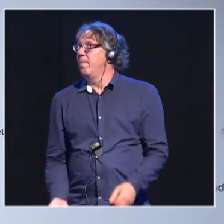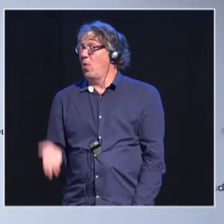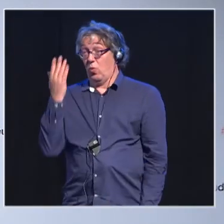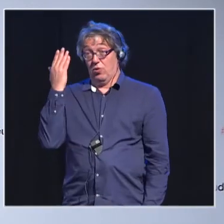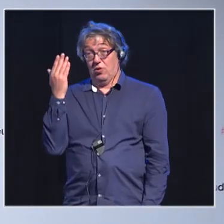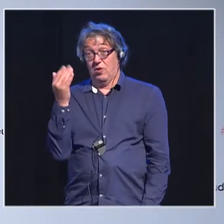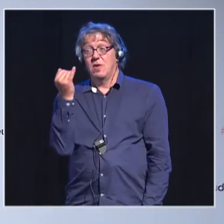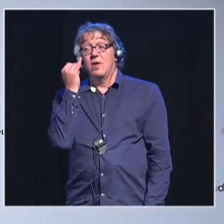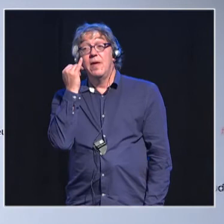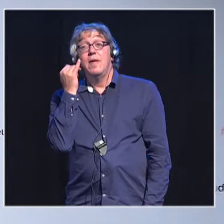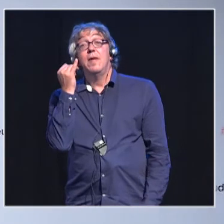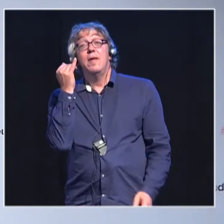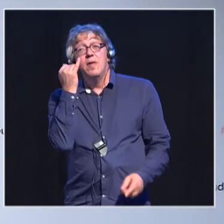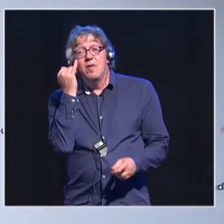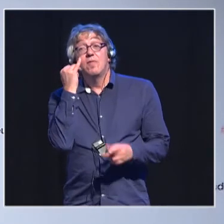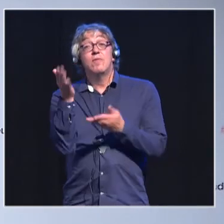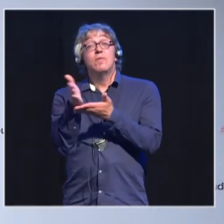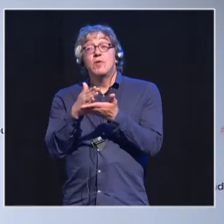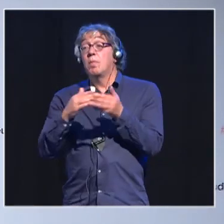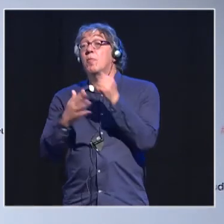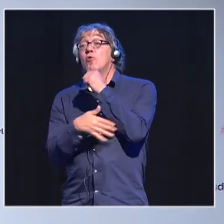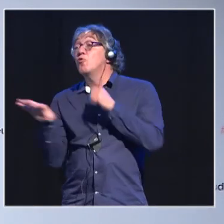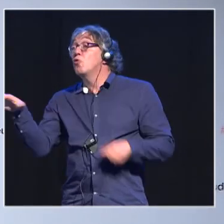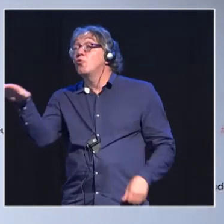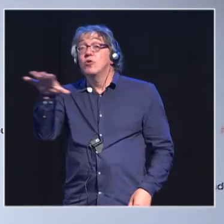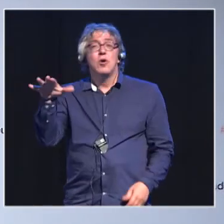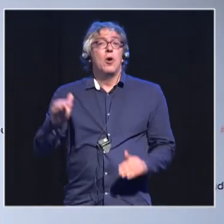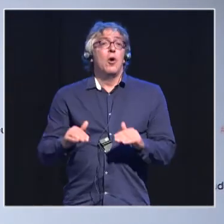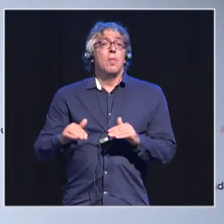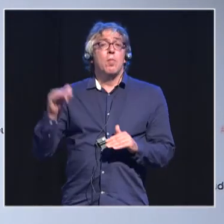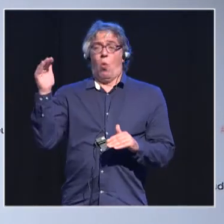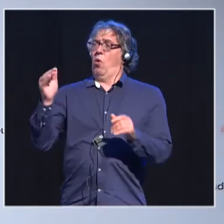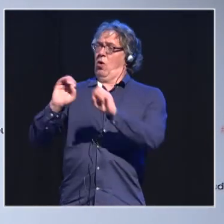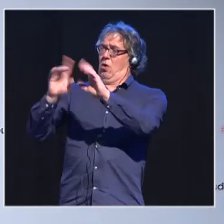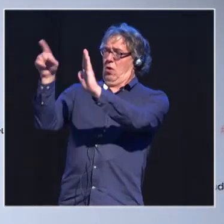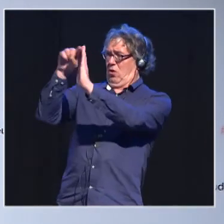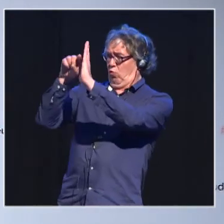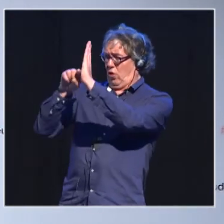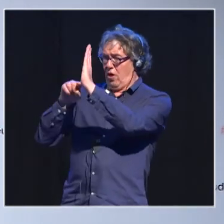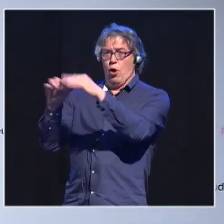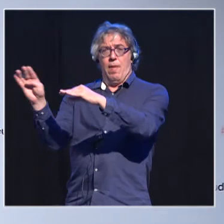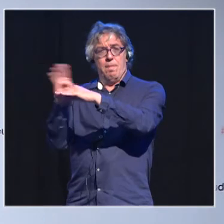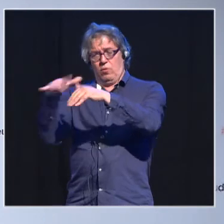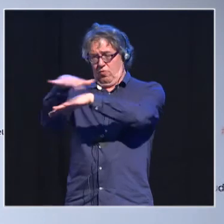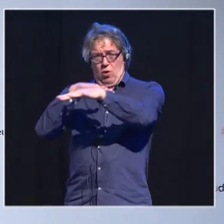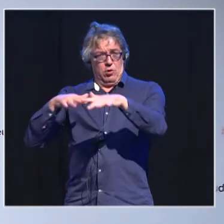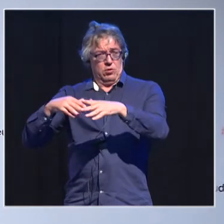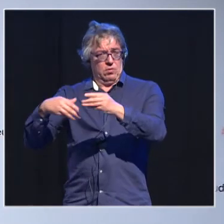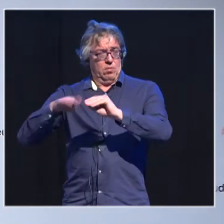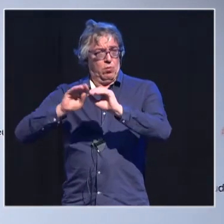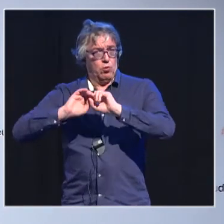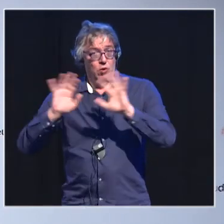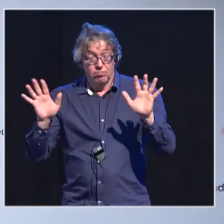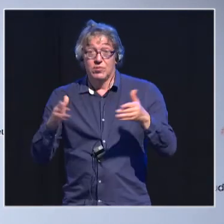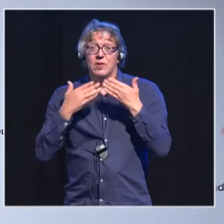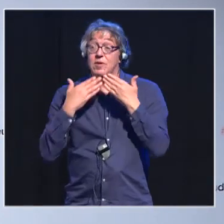countries in African continent there will be more predictable business environment.